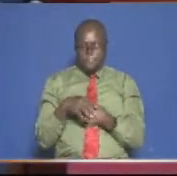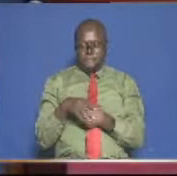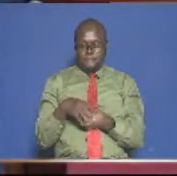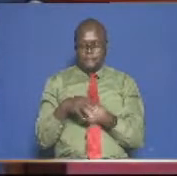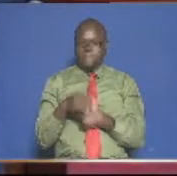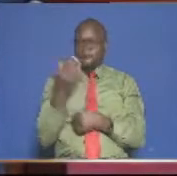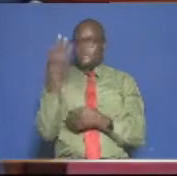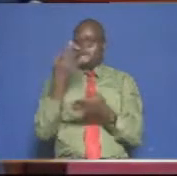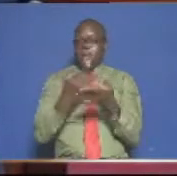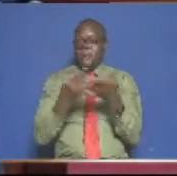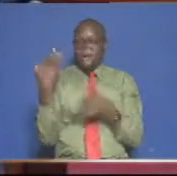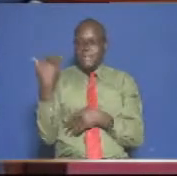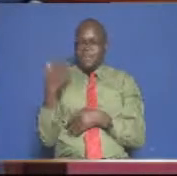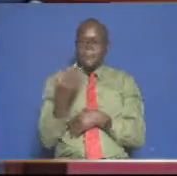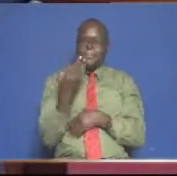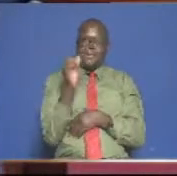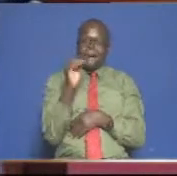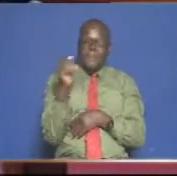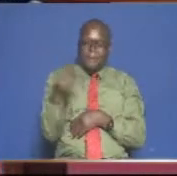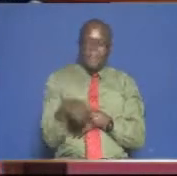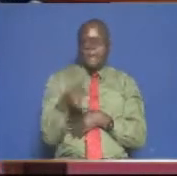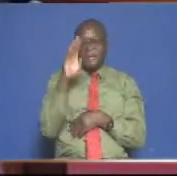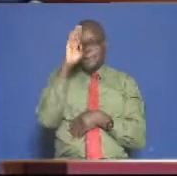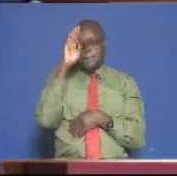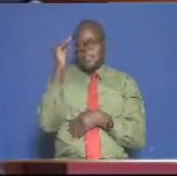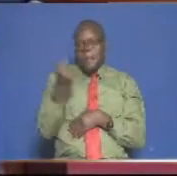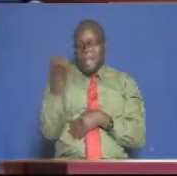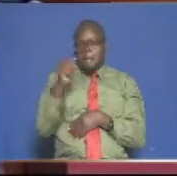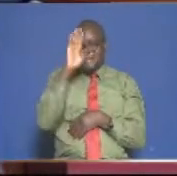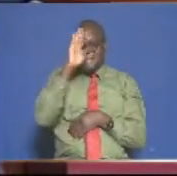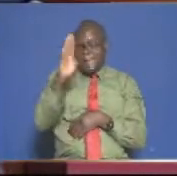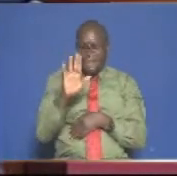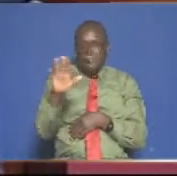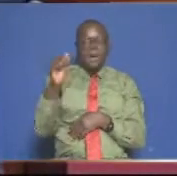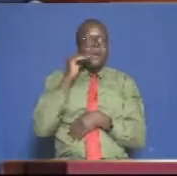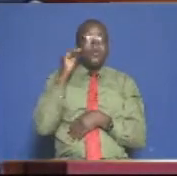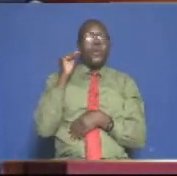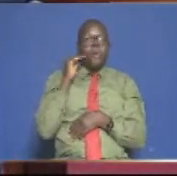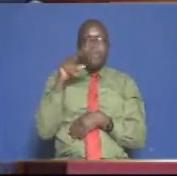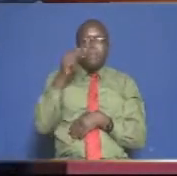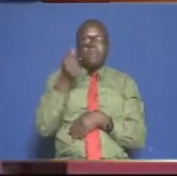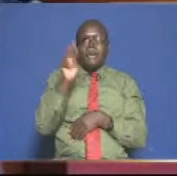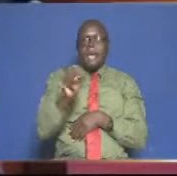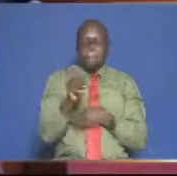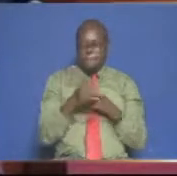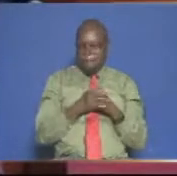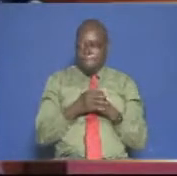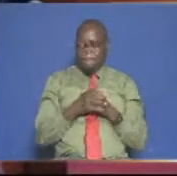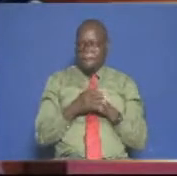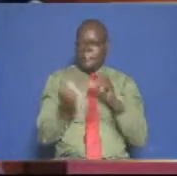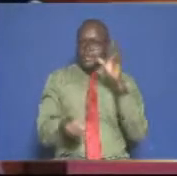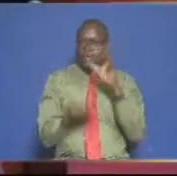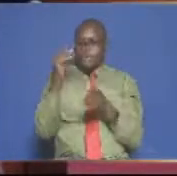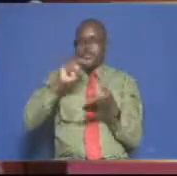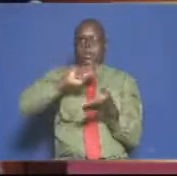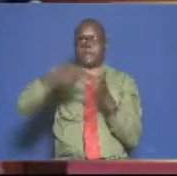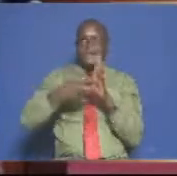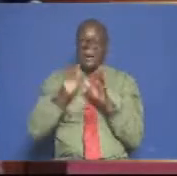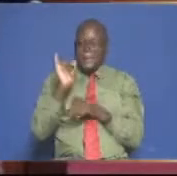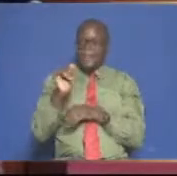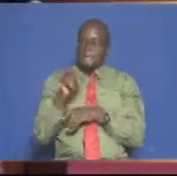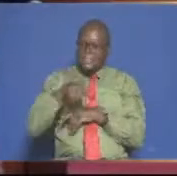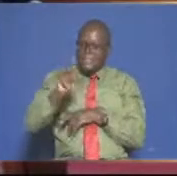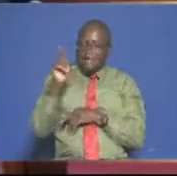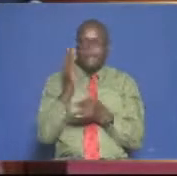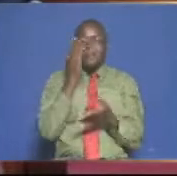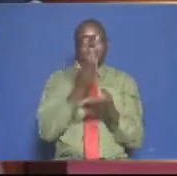3 weeks ago, Mr. Speaker, on 30th, on Sunday, in his constituency, not anywhere else, to launch projects that I'm so sure he was